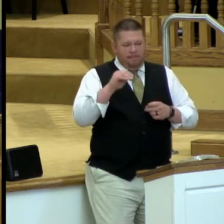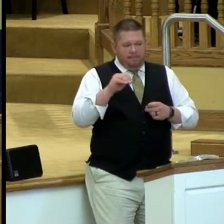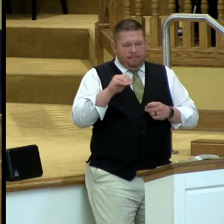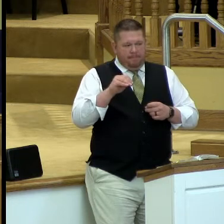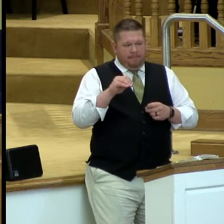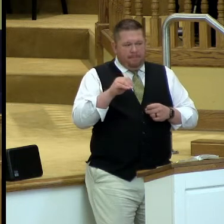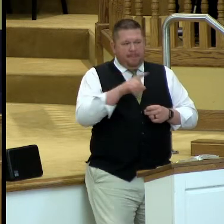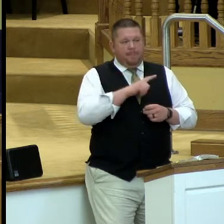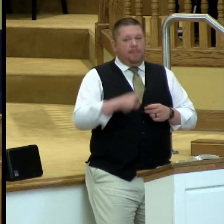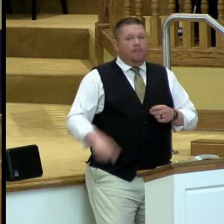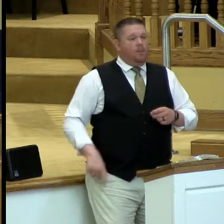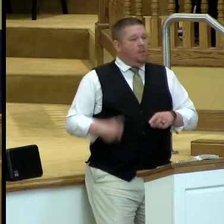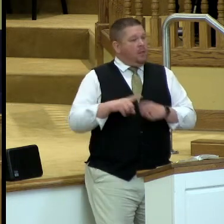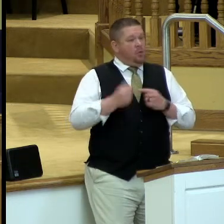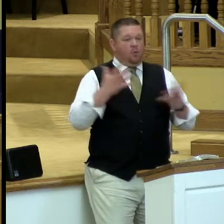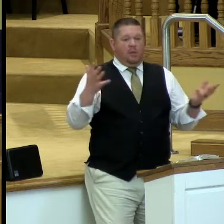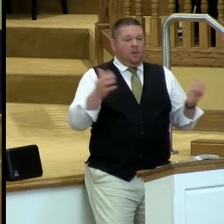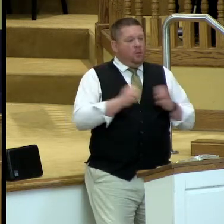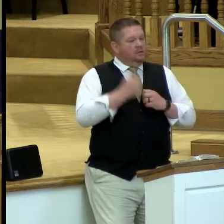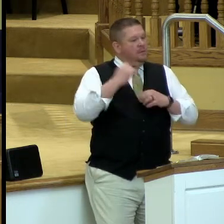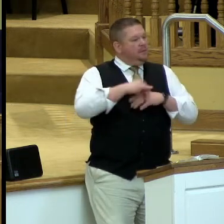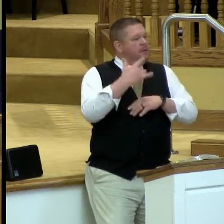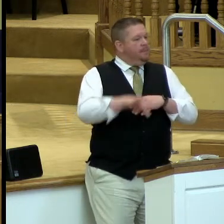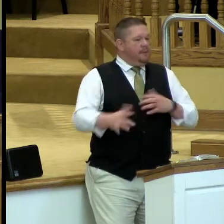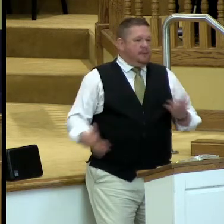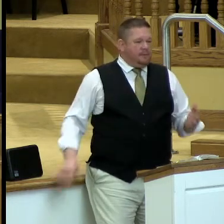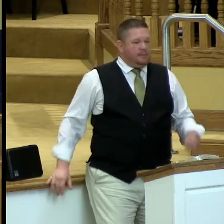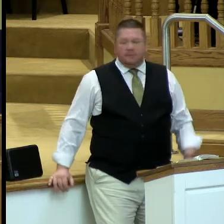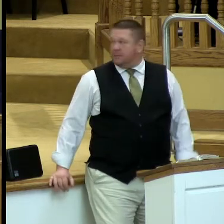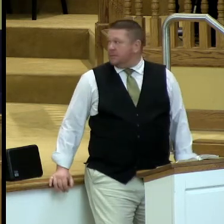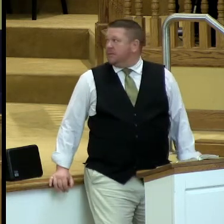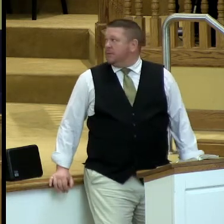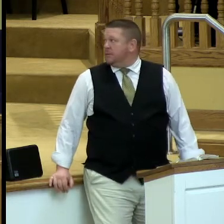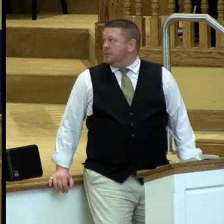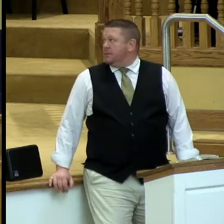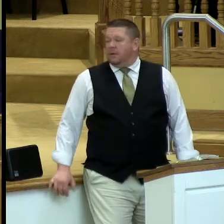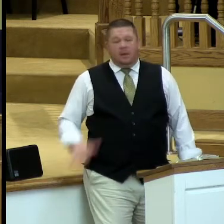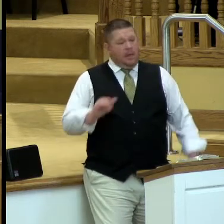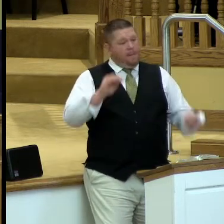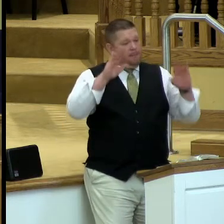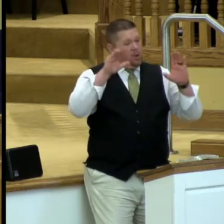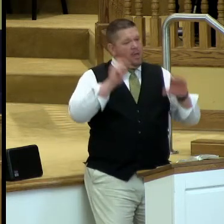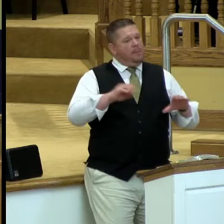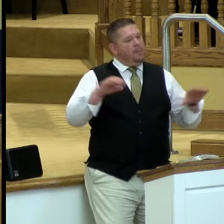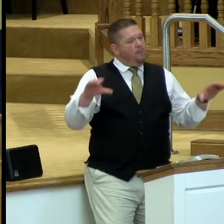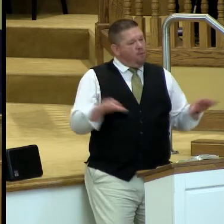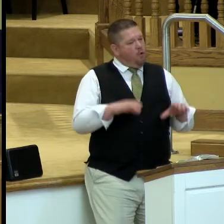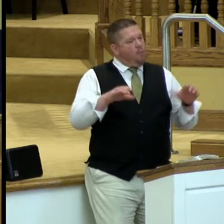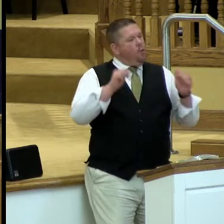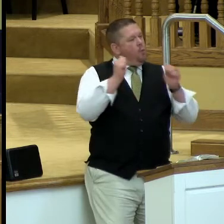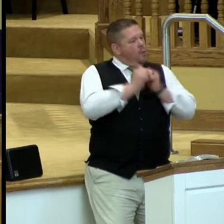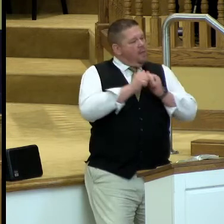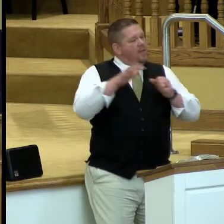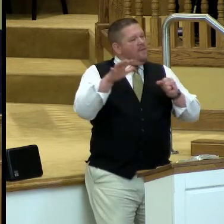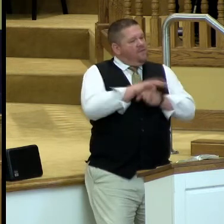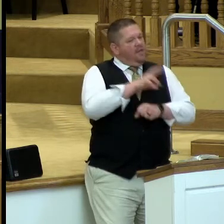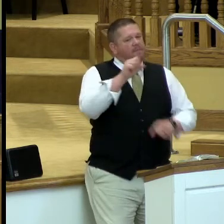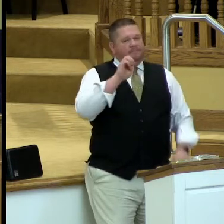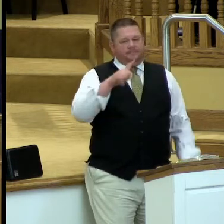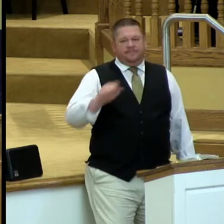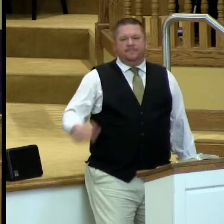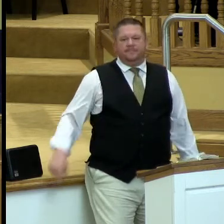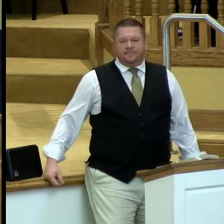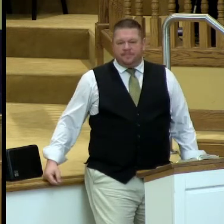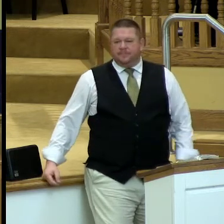brim. The Lord can't do anything with something that's empty. That miracle had to be performed with filled